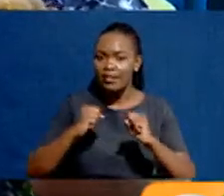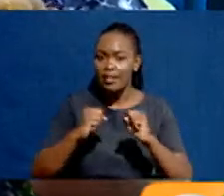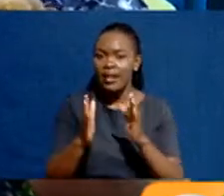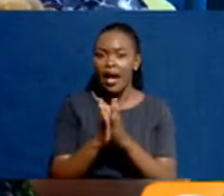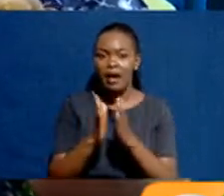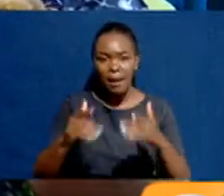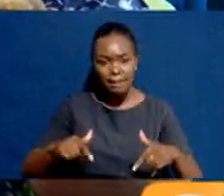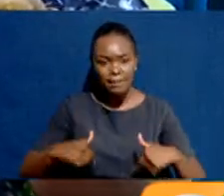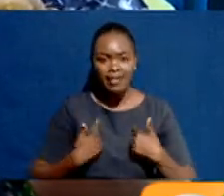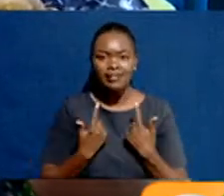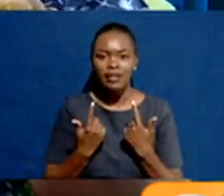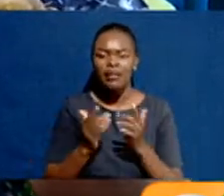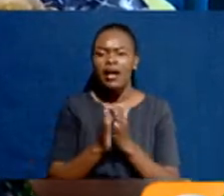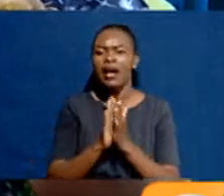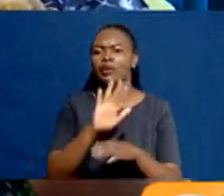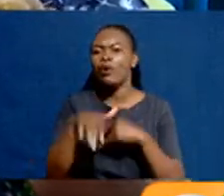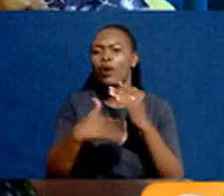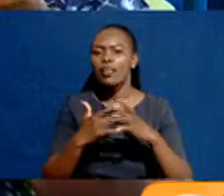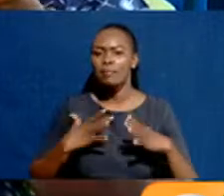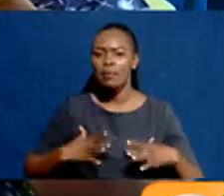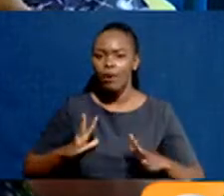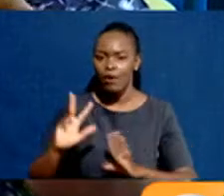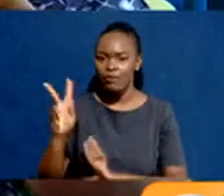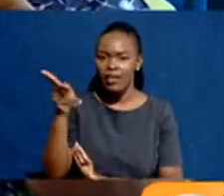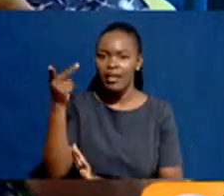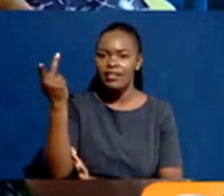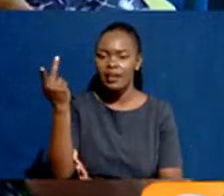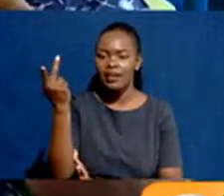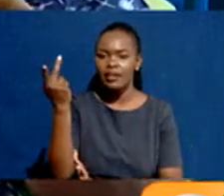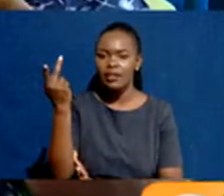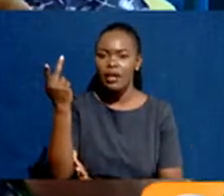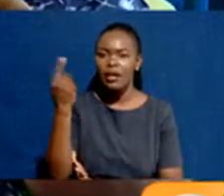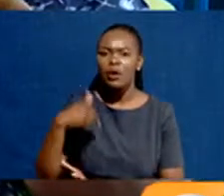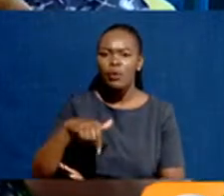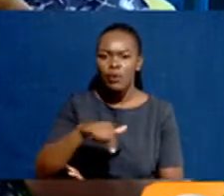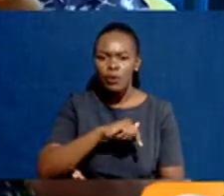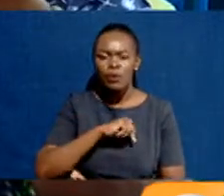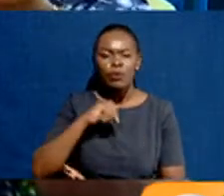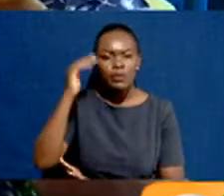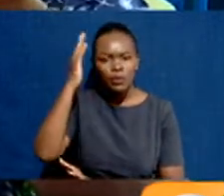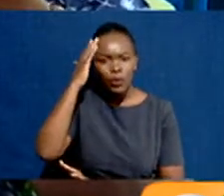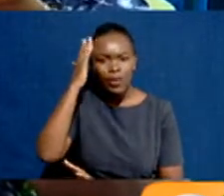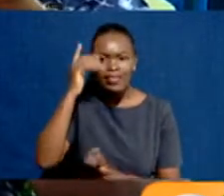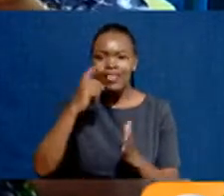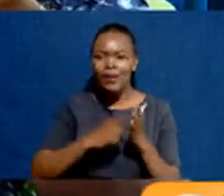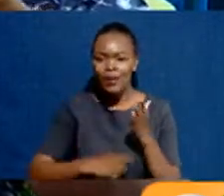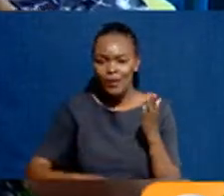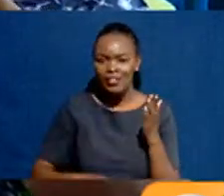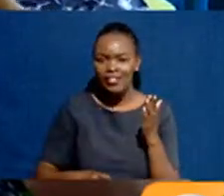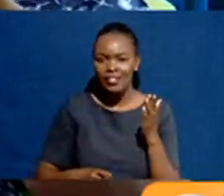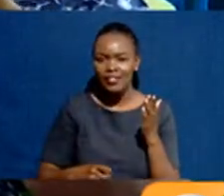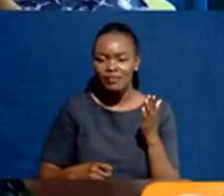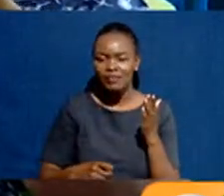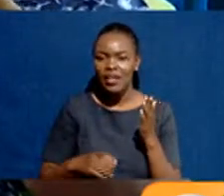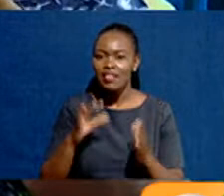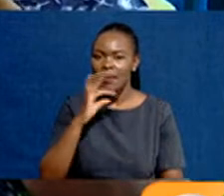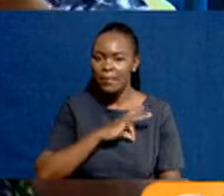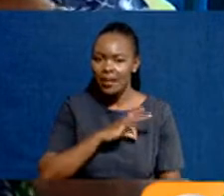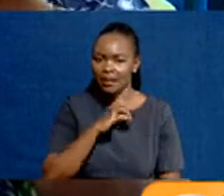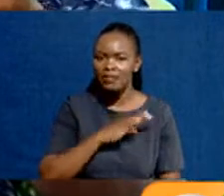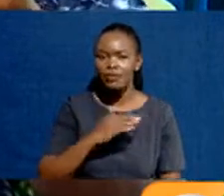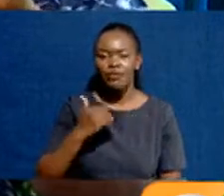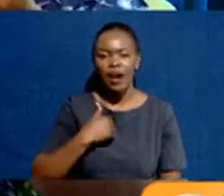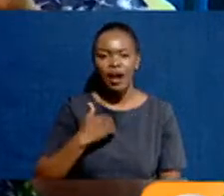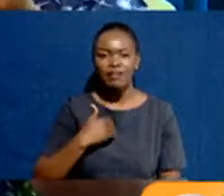rest of us are persuaded that the cost, the benefit of having the CSEs